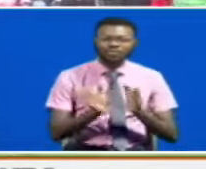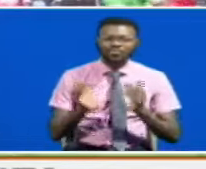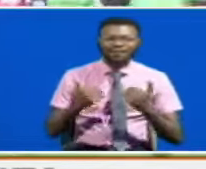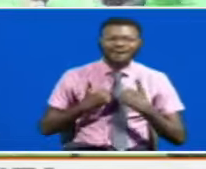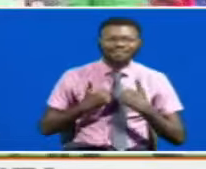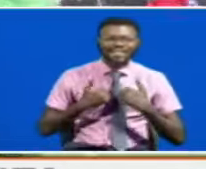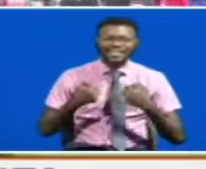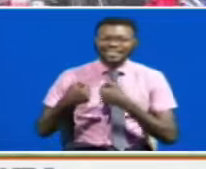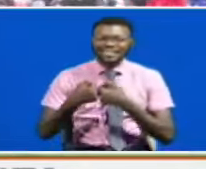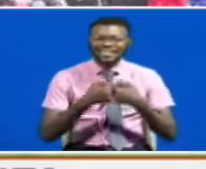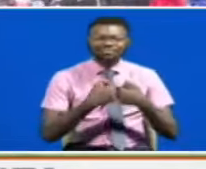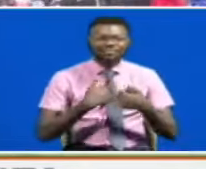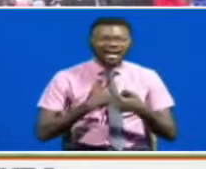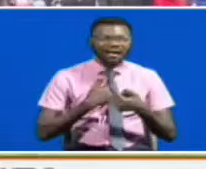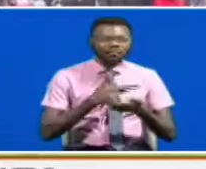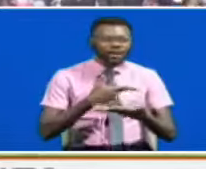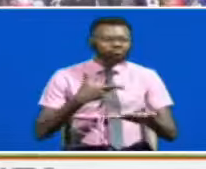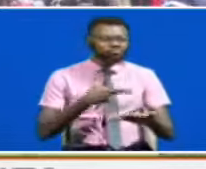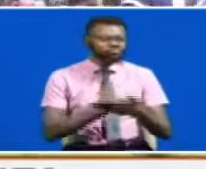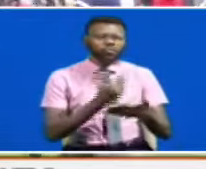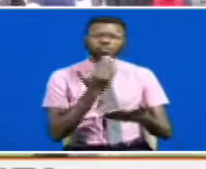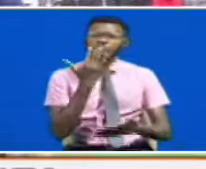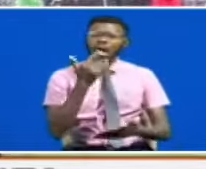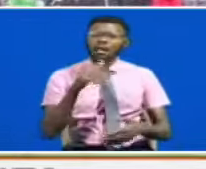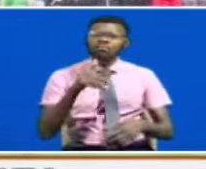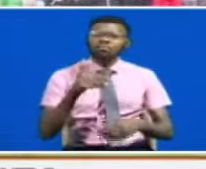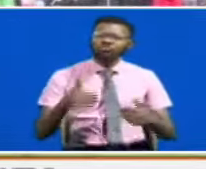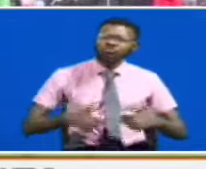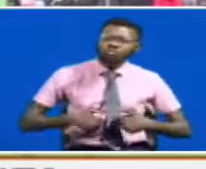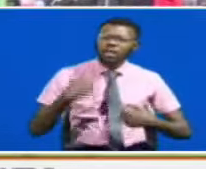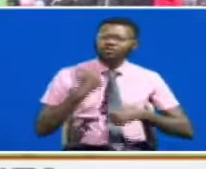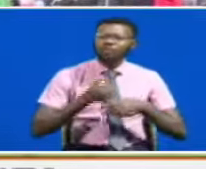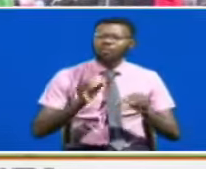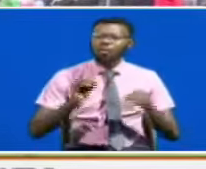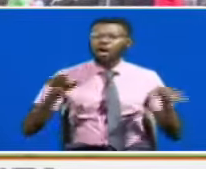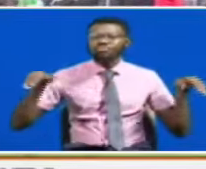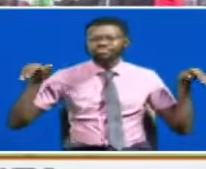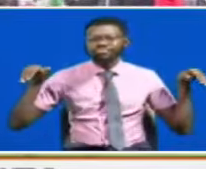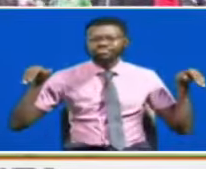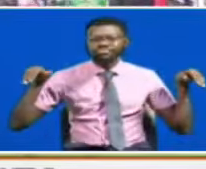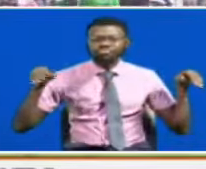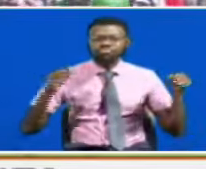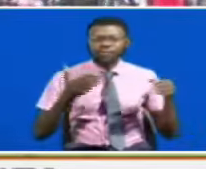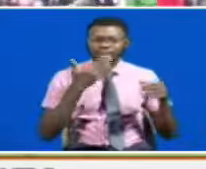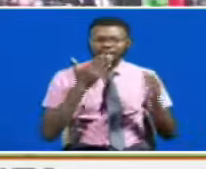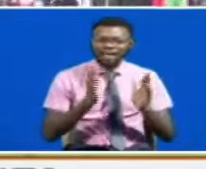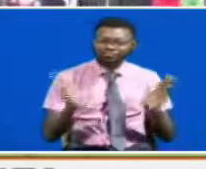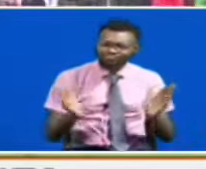of drugs due to idleness. So we need to encourage more of this so that our youths can be